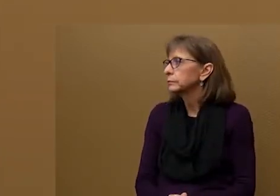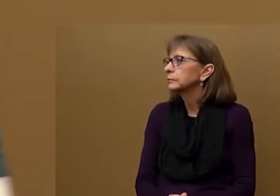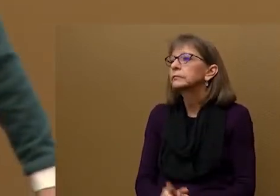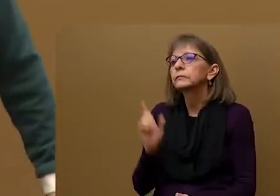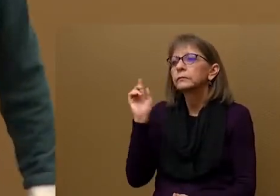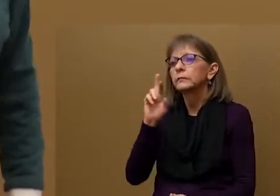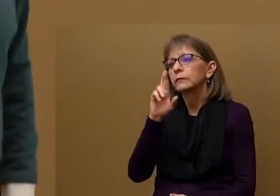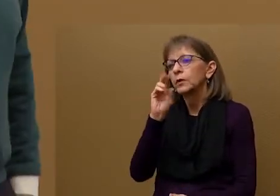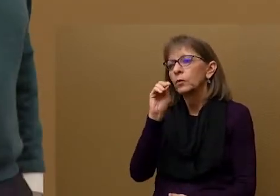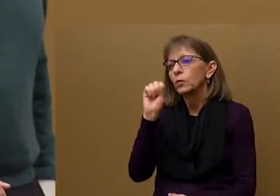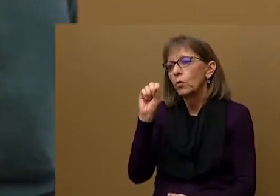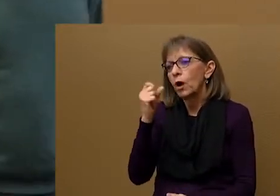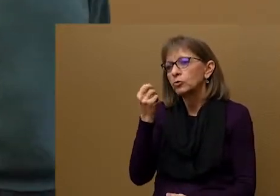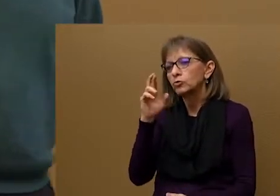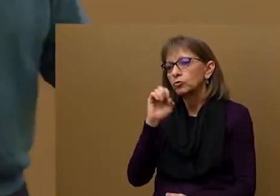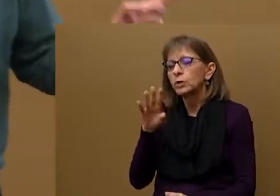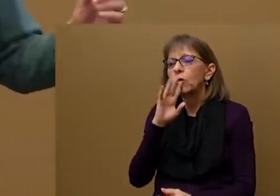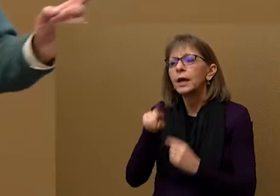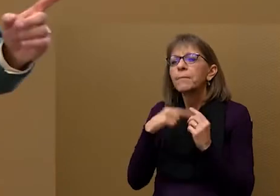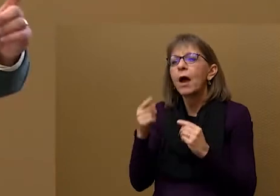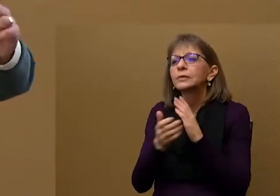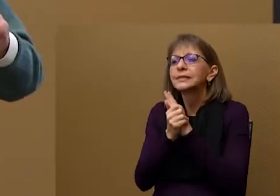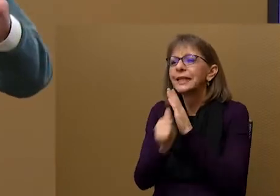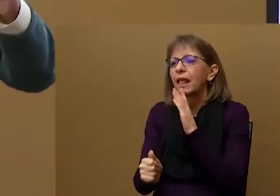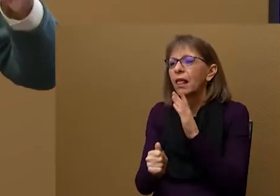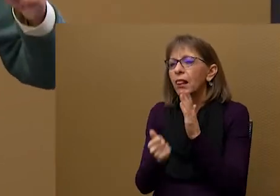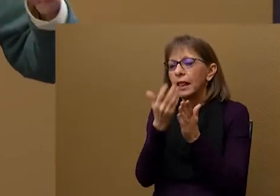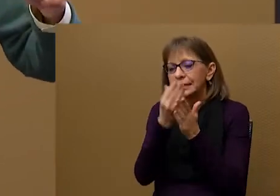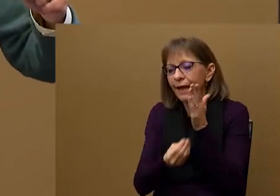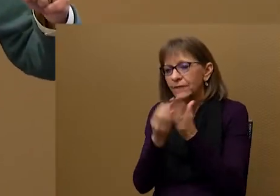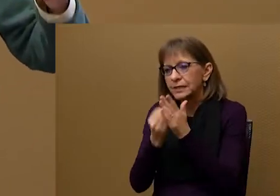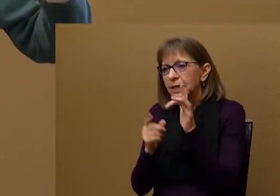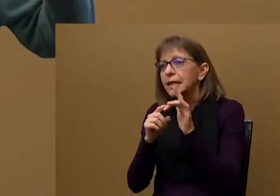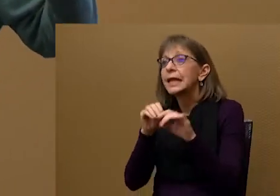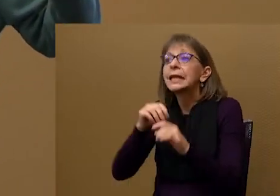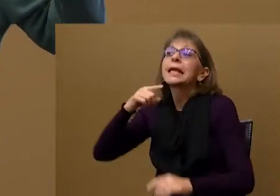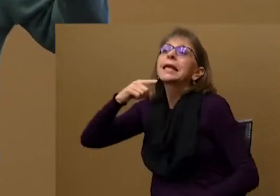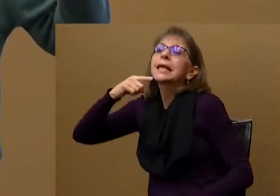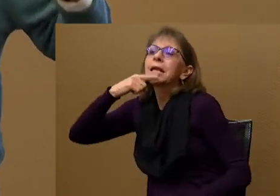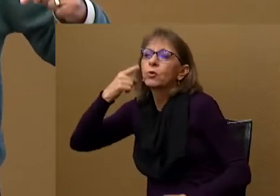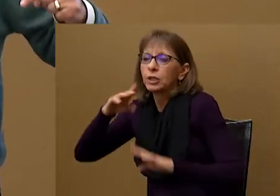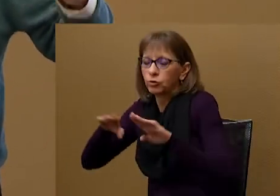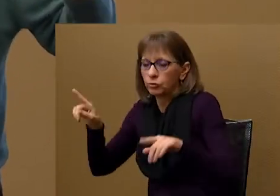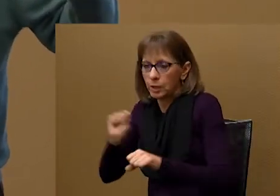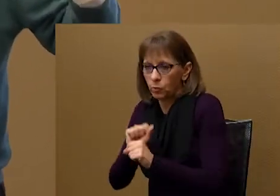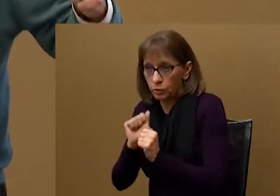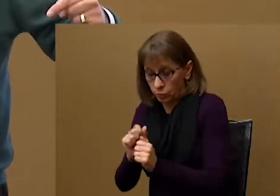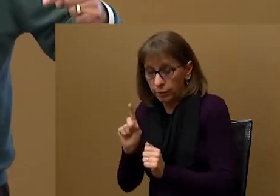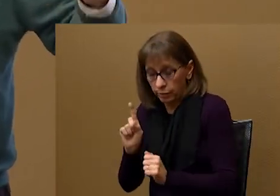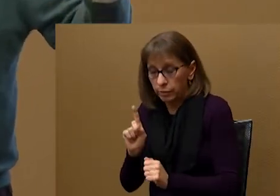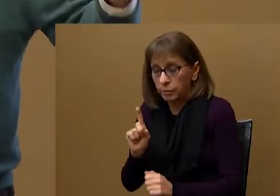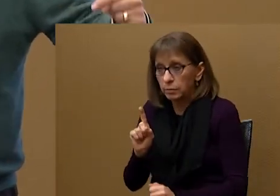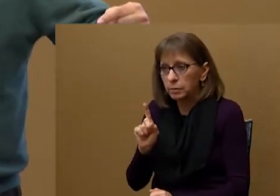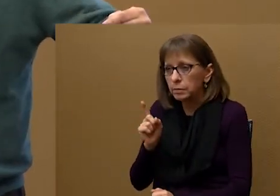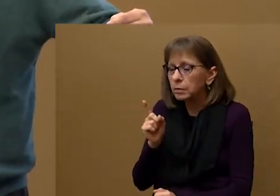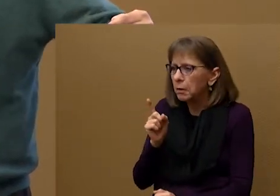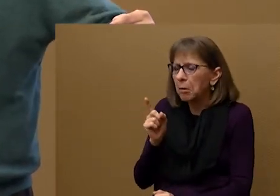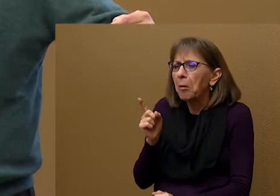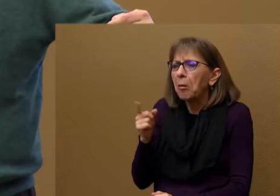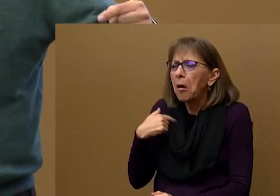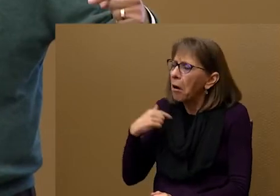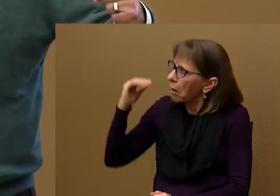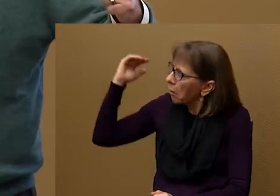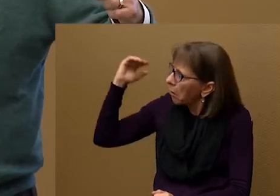helping. This is Ross Green talking about skill deficits in the hearing children he's working